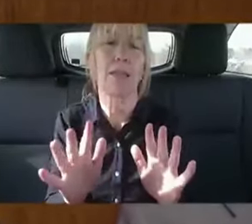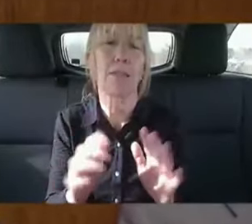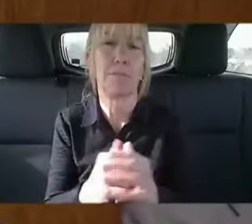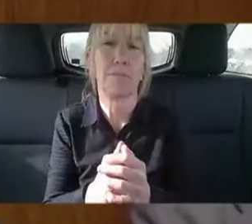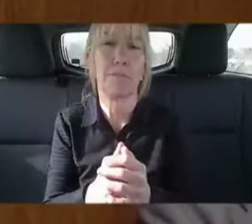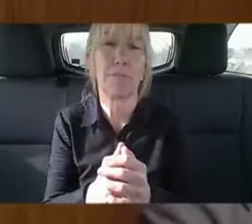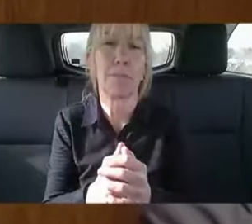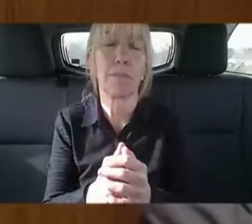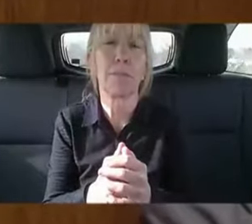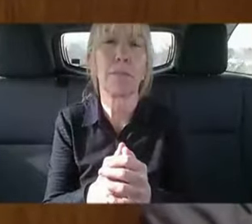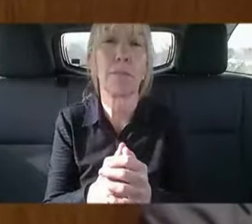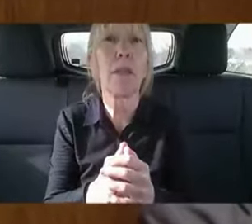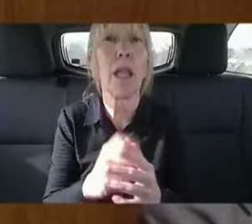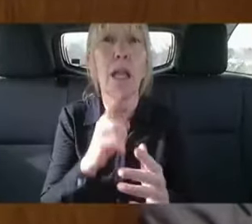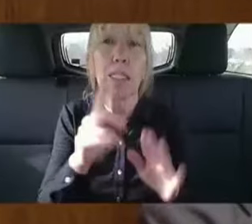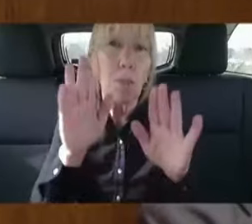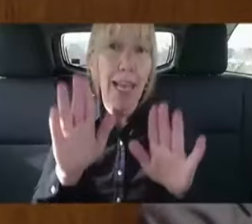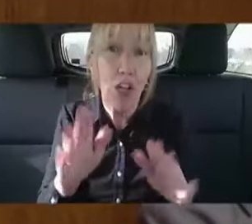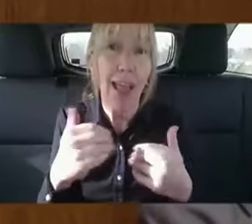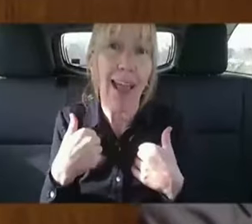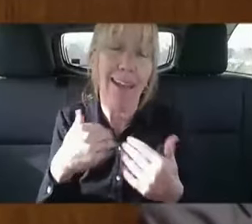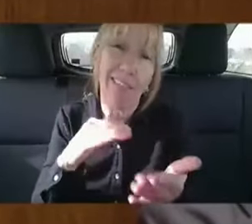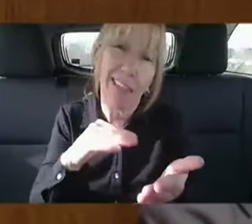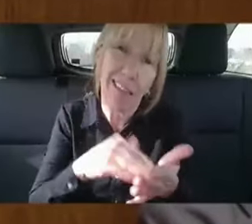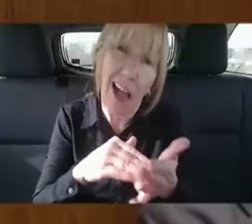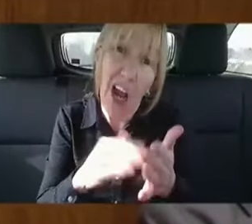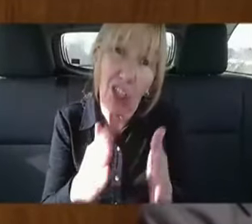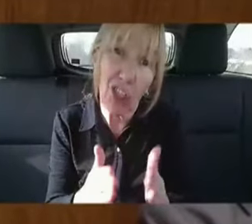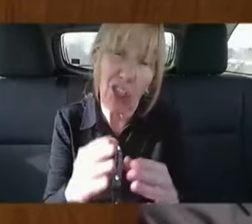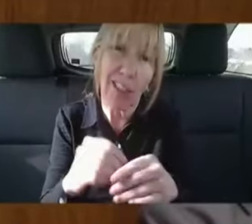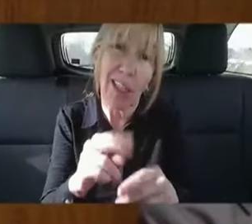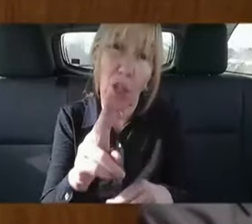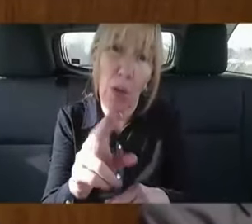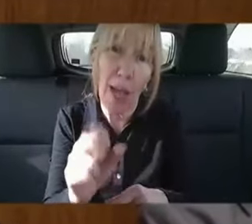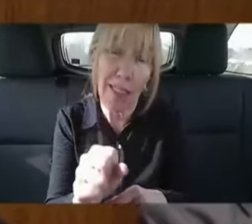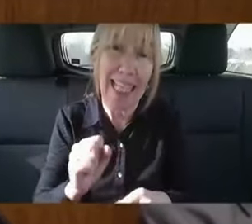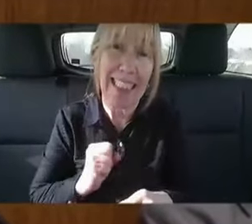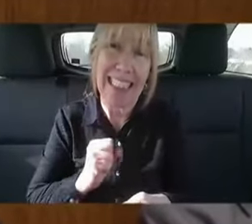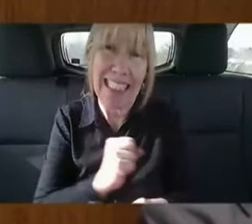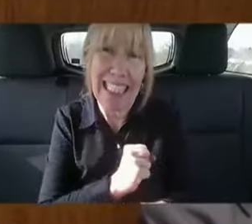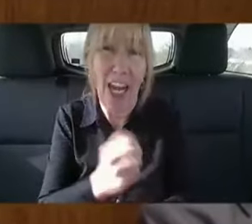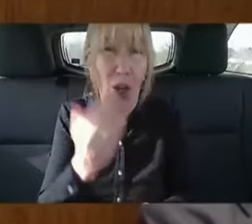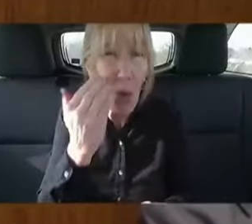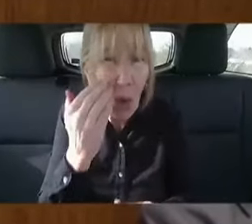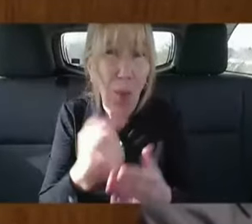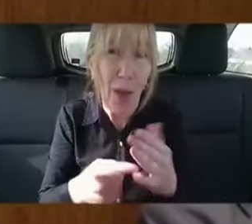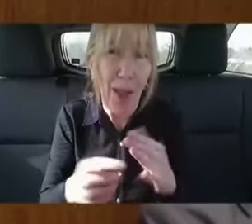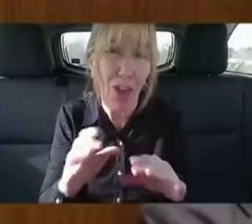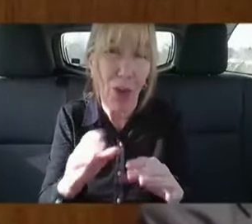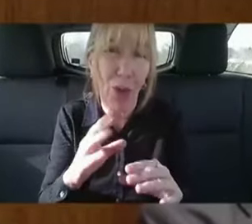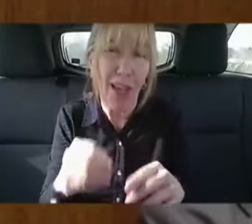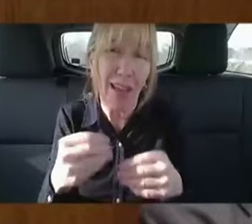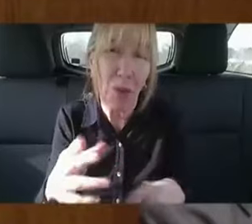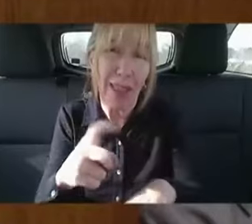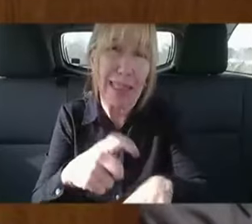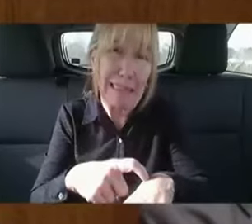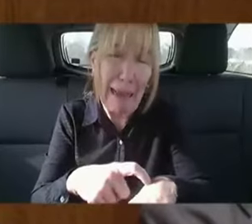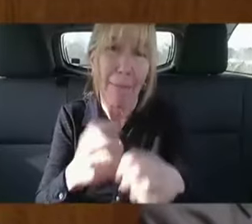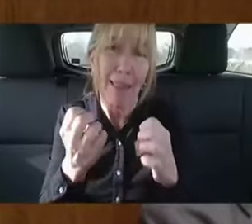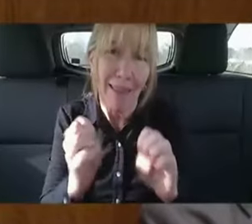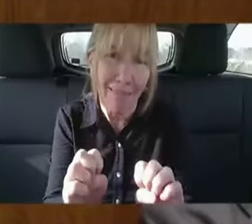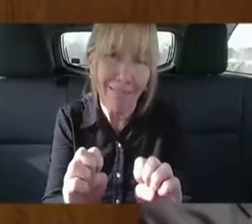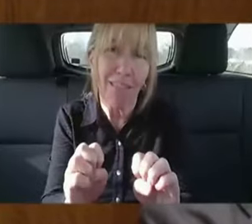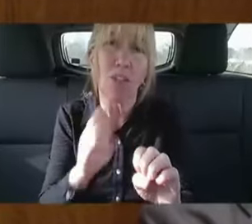Isn't it spectacular to have doctors in the United States Senate who actually know what they're doing and put in the time and the effort to make